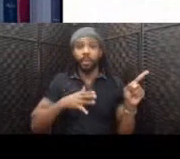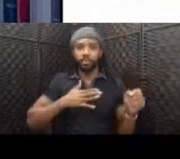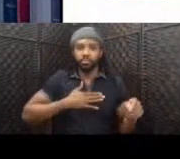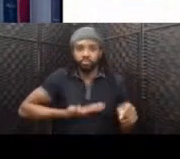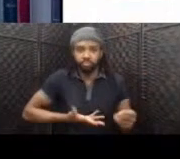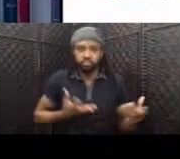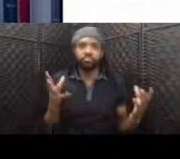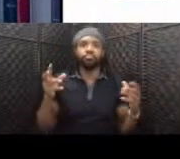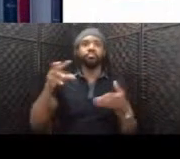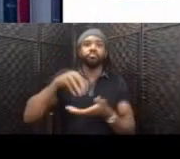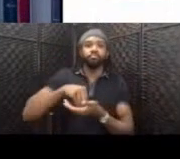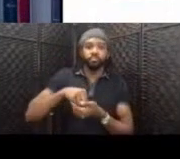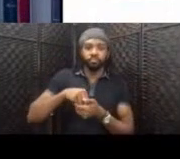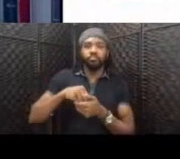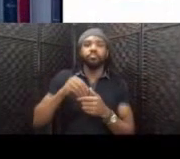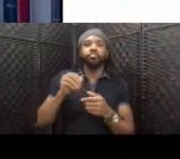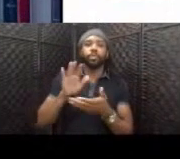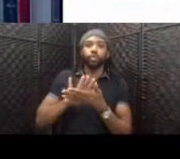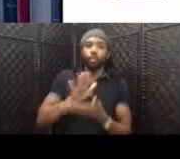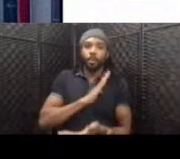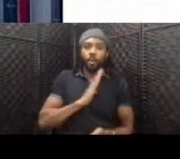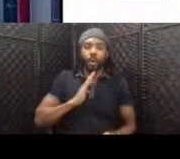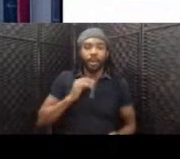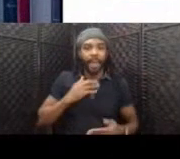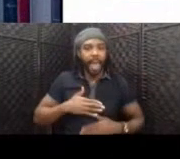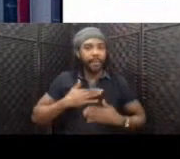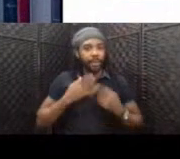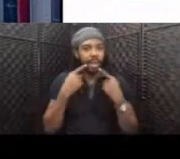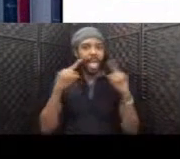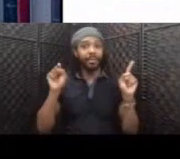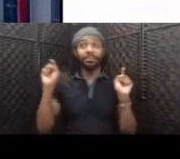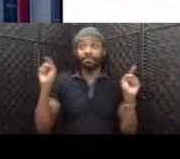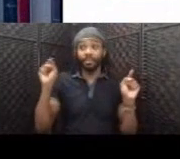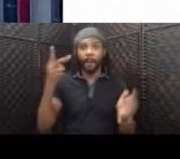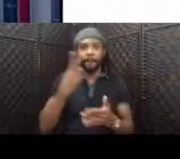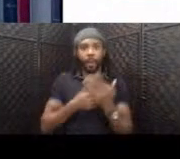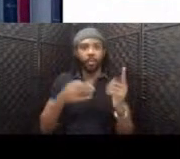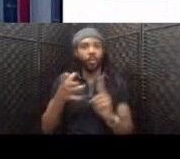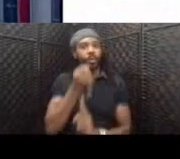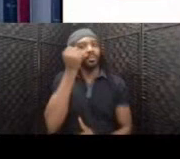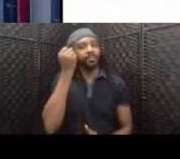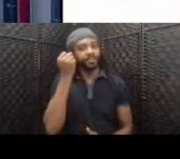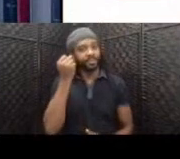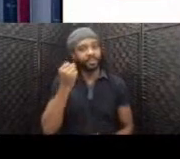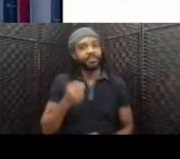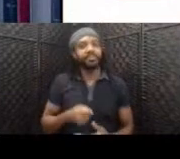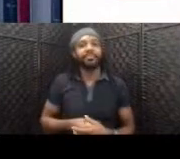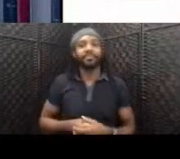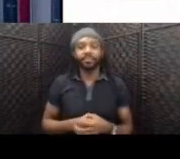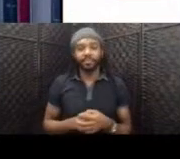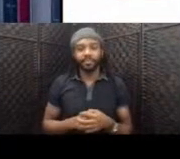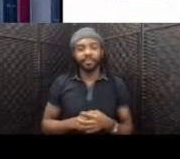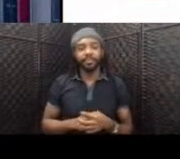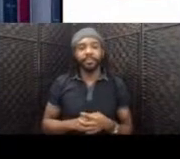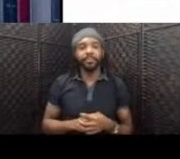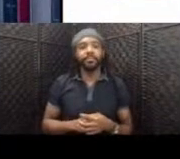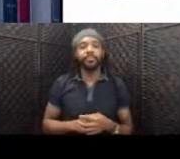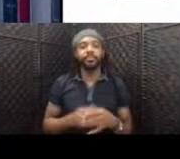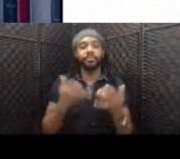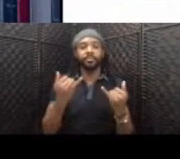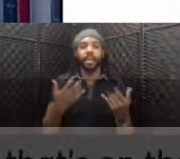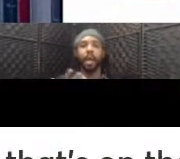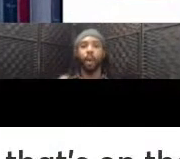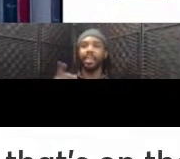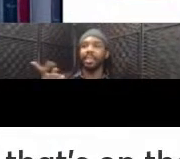that step of running for school board, and happy to announce that they were elected to their school board. So I just really wanted them to take some